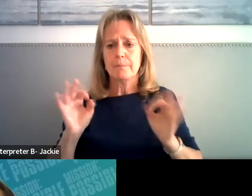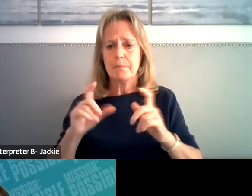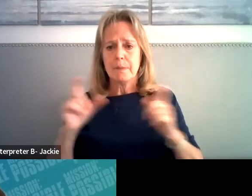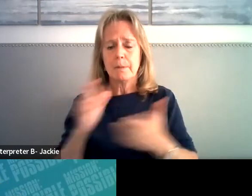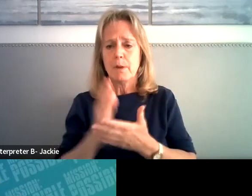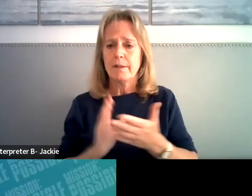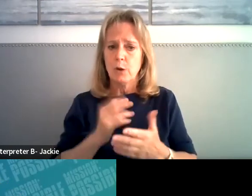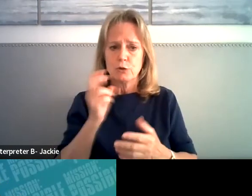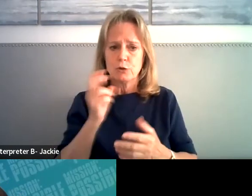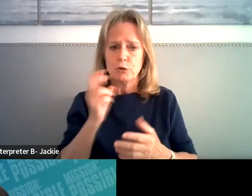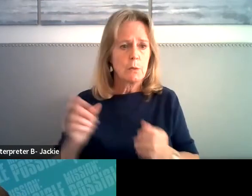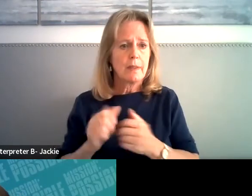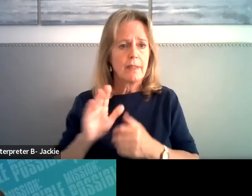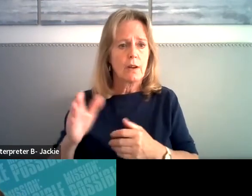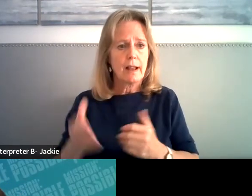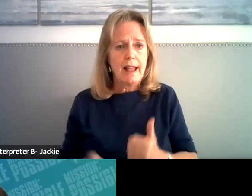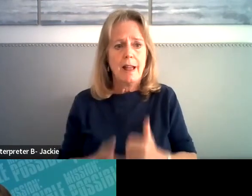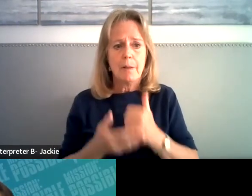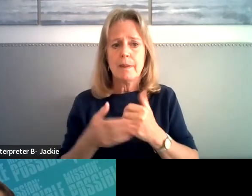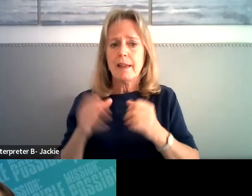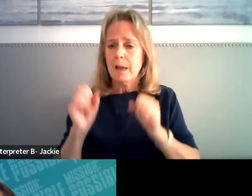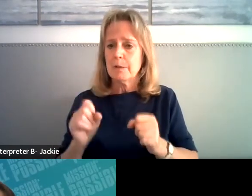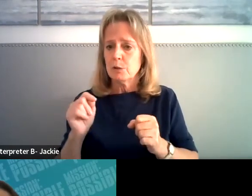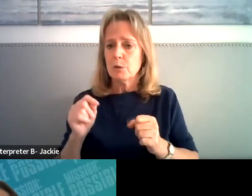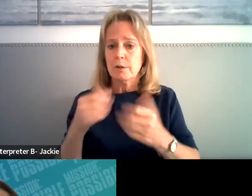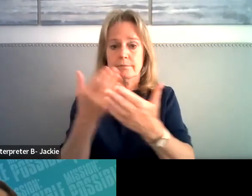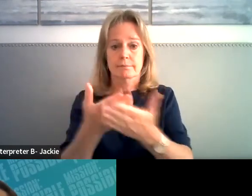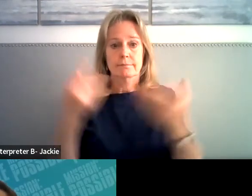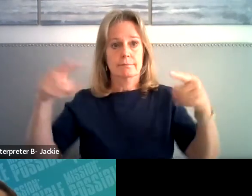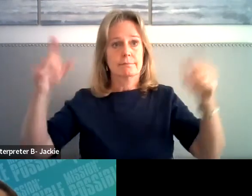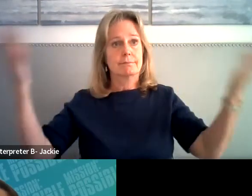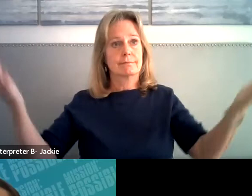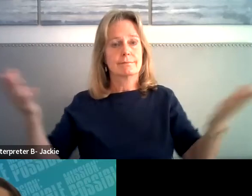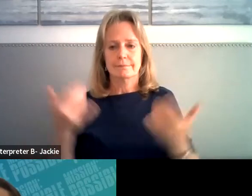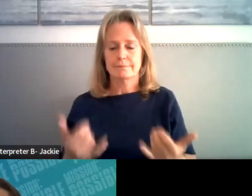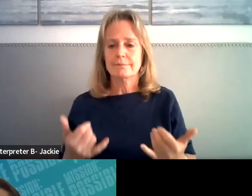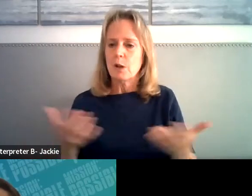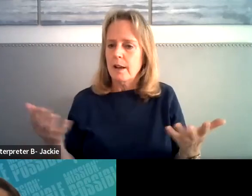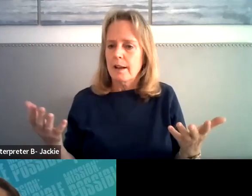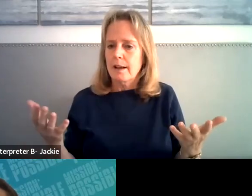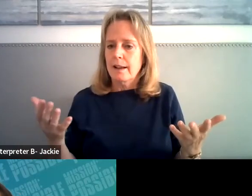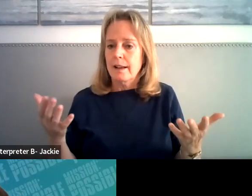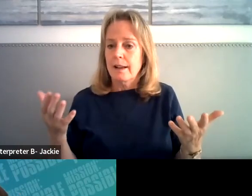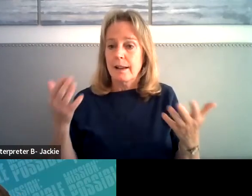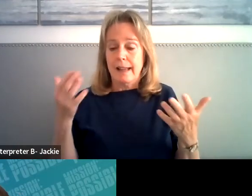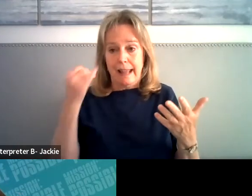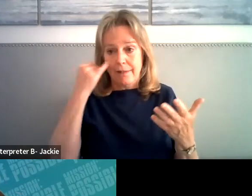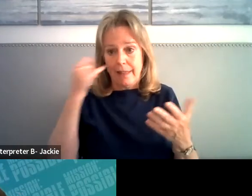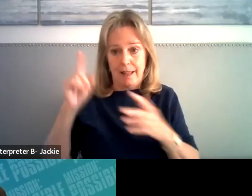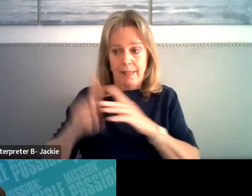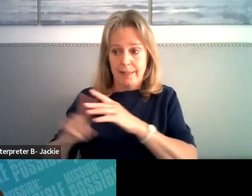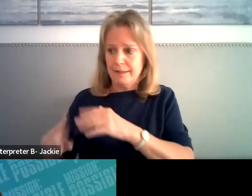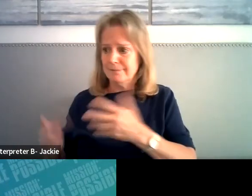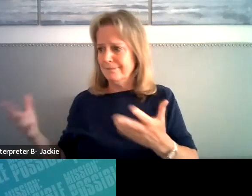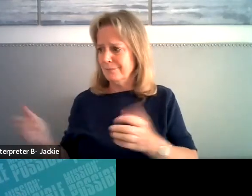And with their help, we were able to get where we are now. And I don't know what will happen if they're not without